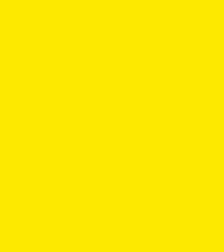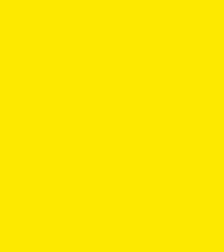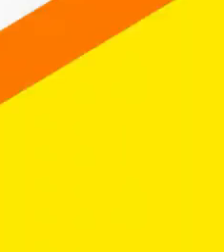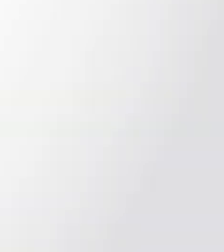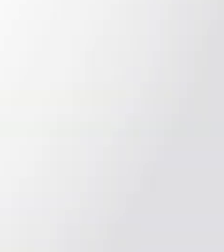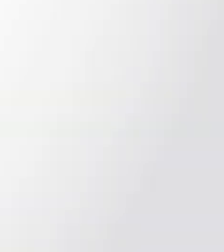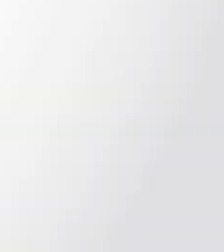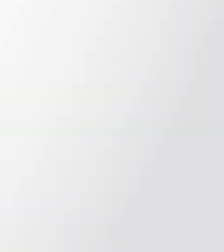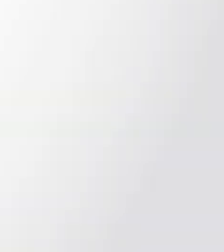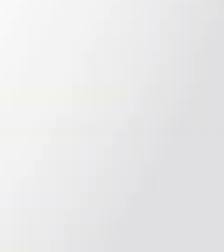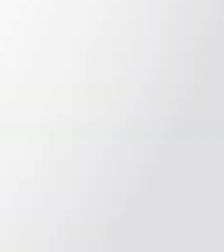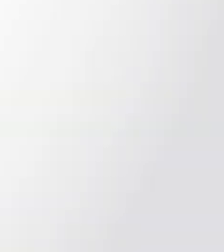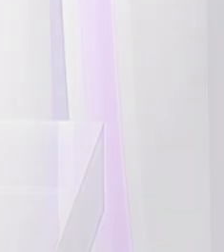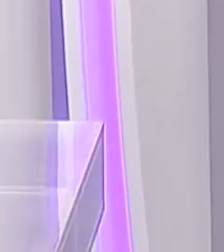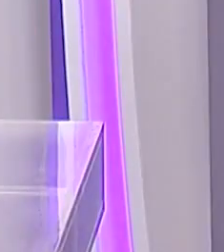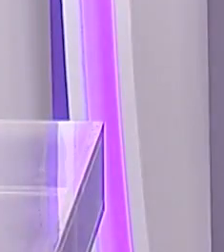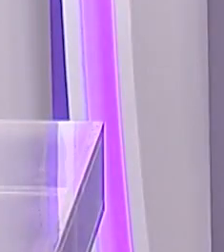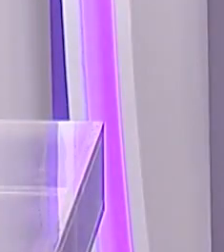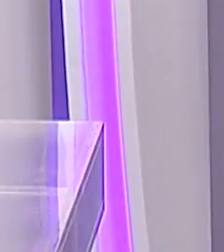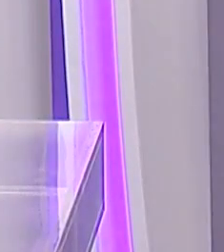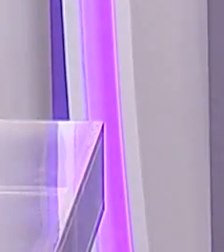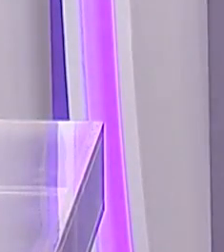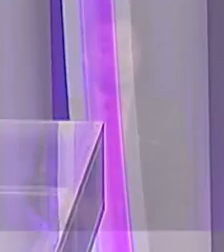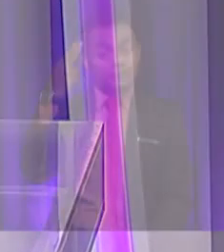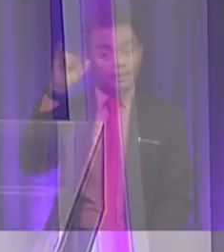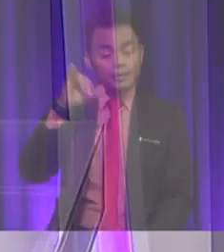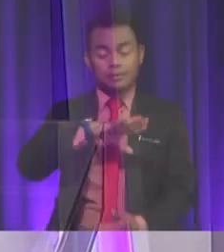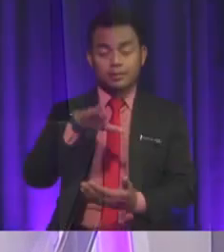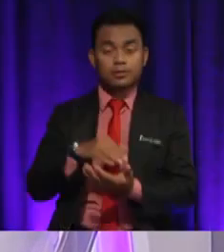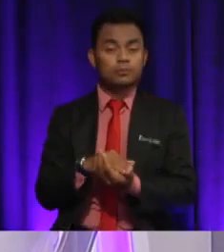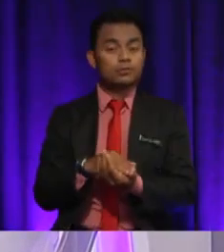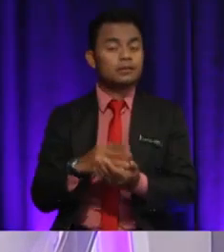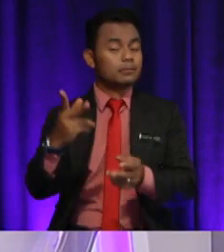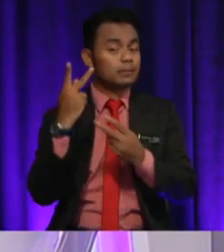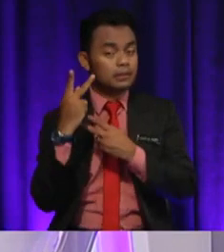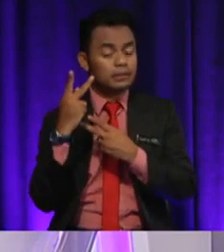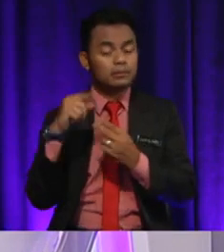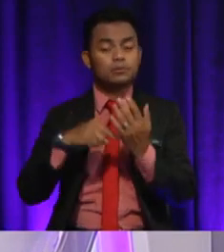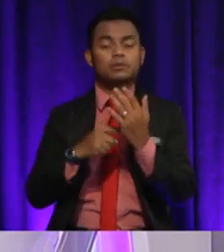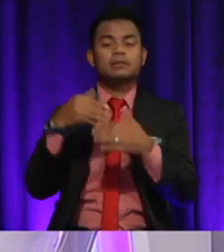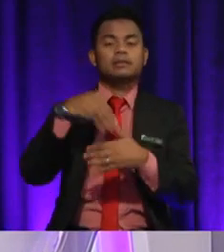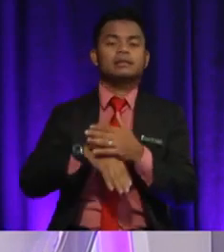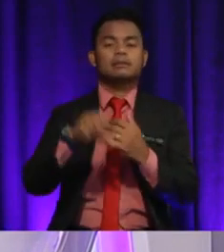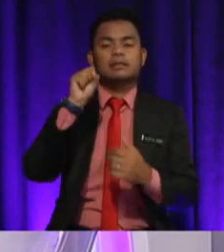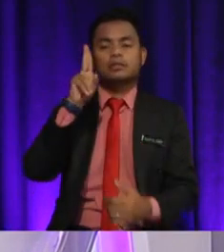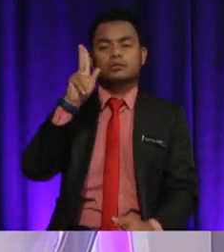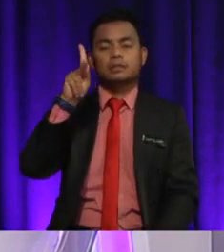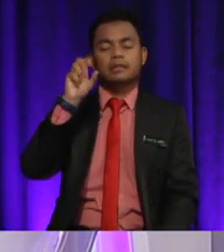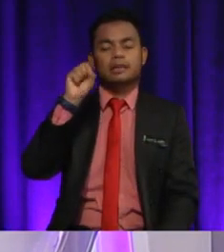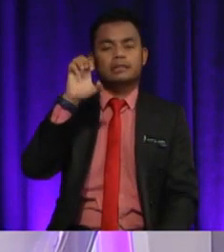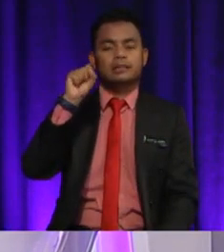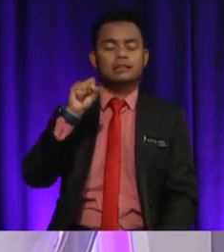DidikTV KPM. Hi everyone, welcome back to Sukses SPM 2022 with me